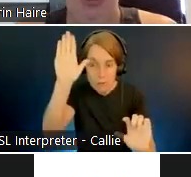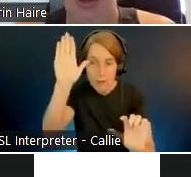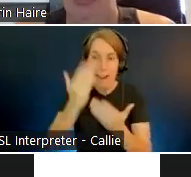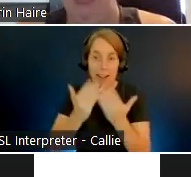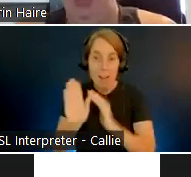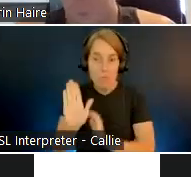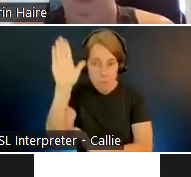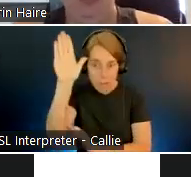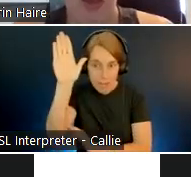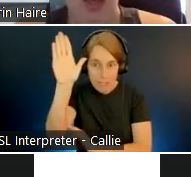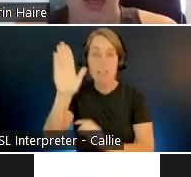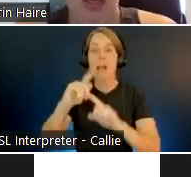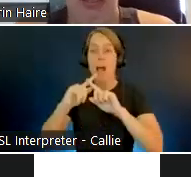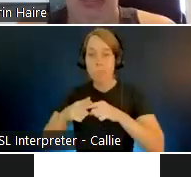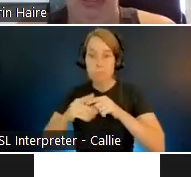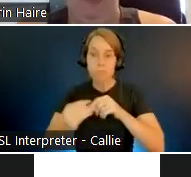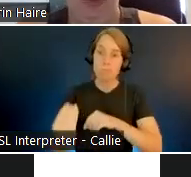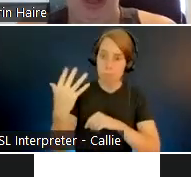go to the next slide, please, Phil?